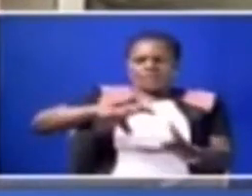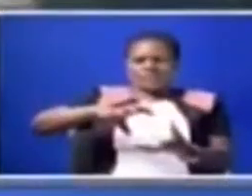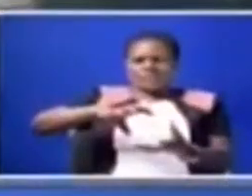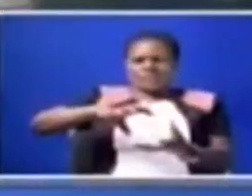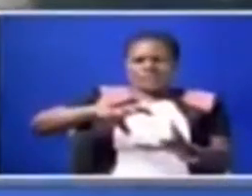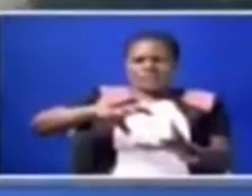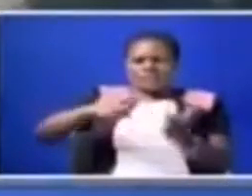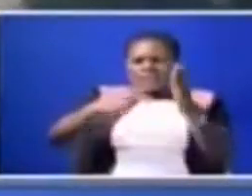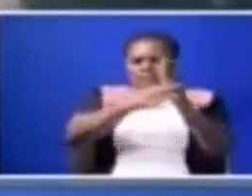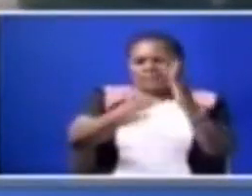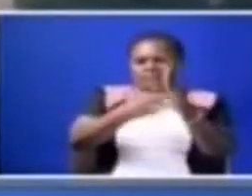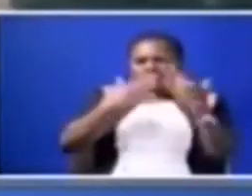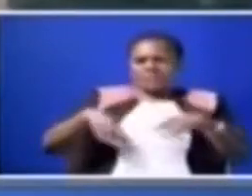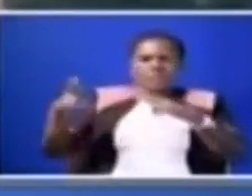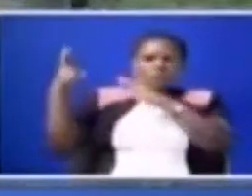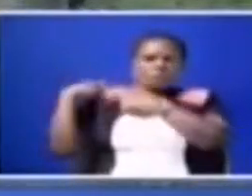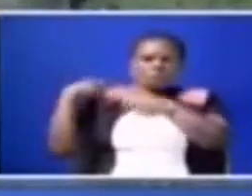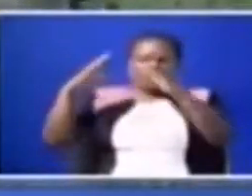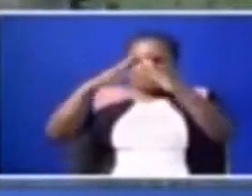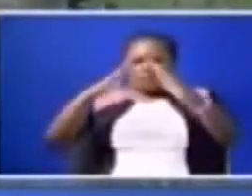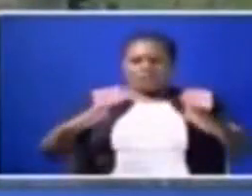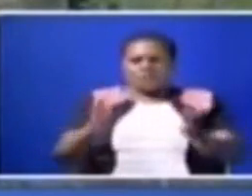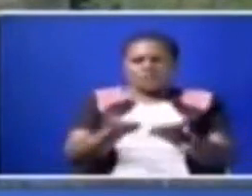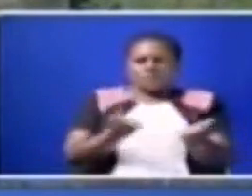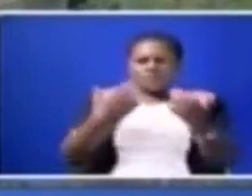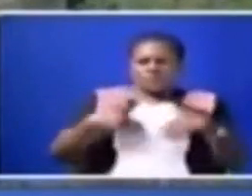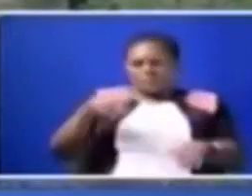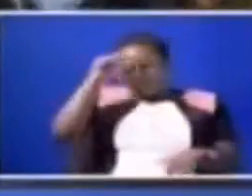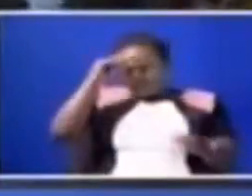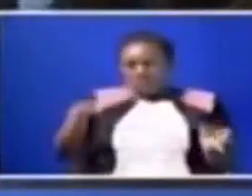where experts and stakeholders in housing, investors